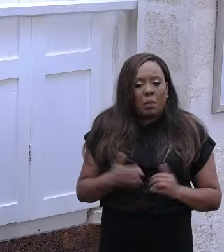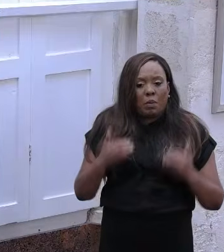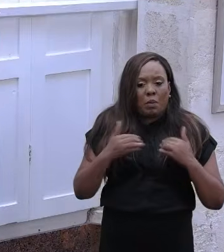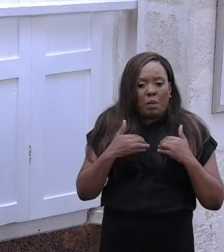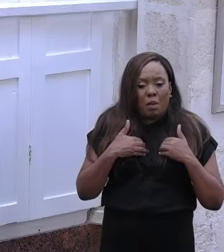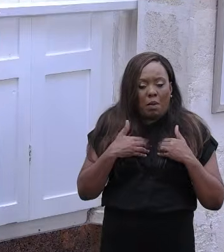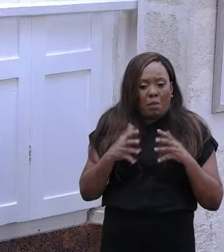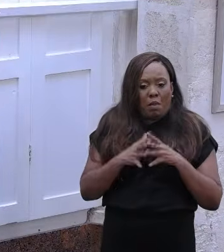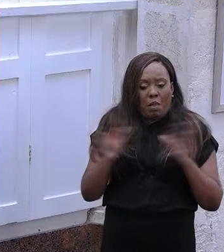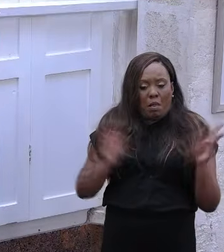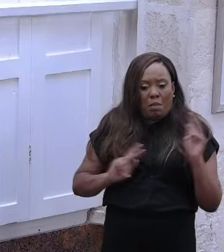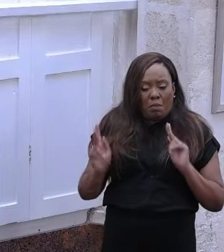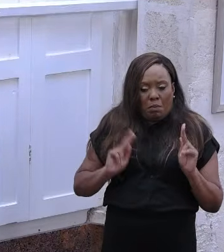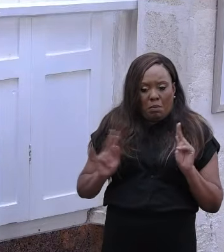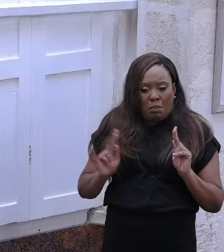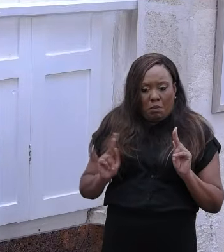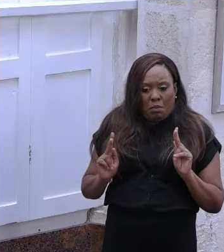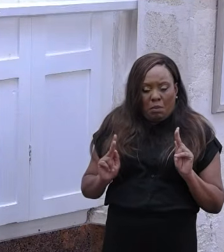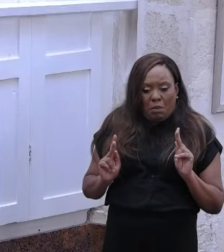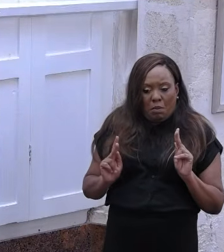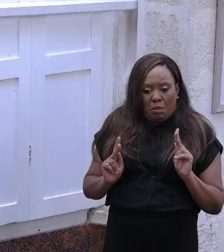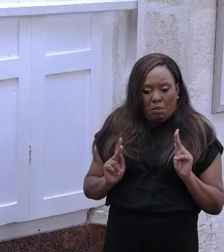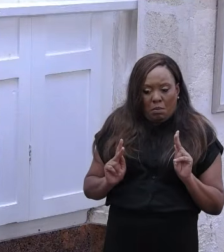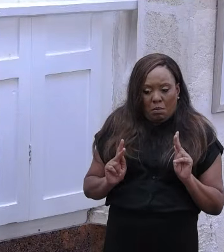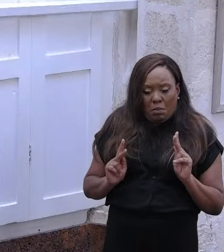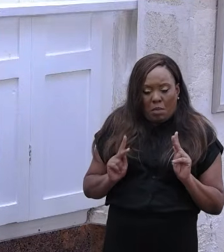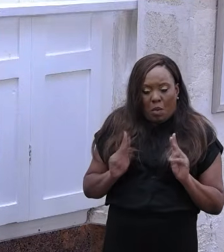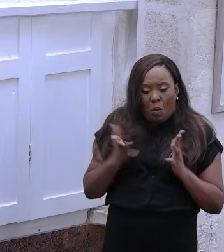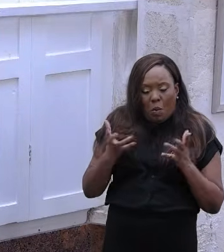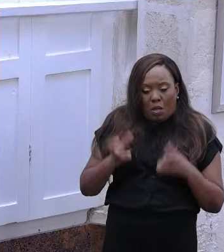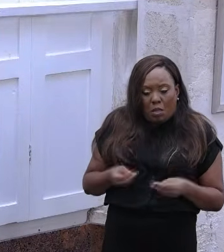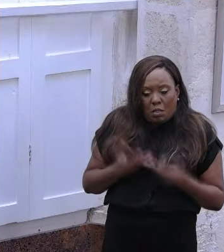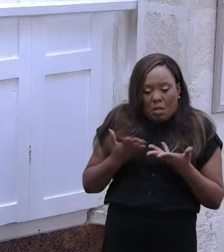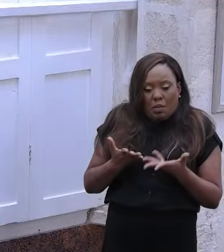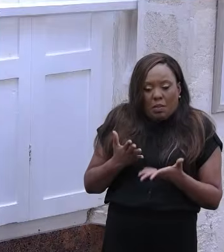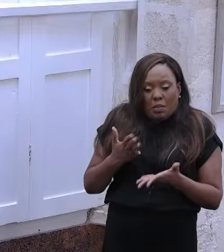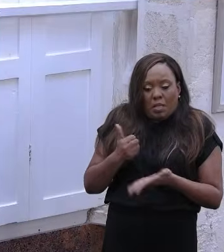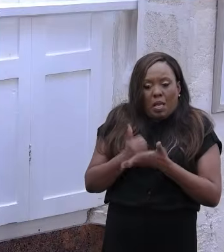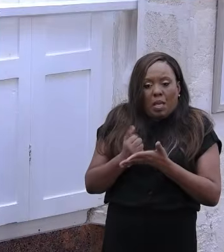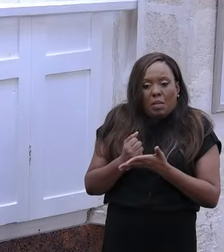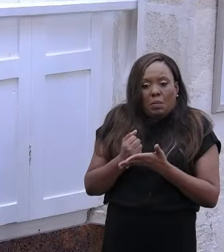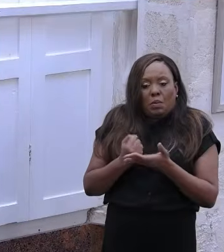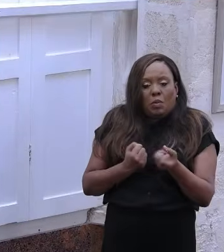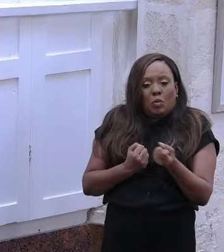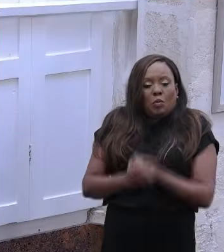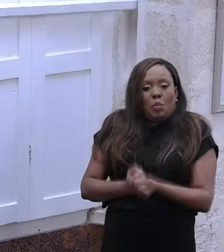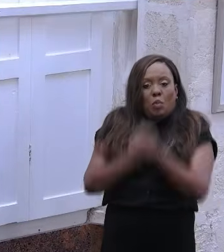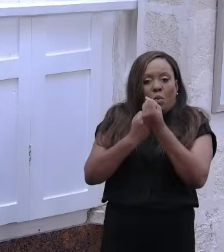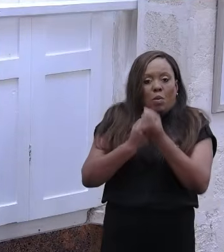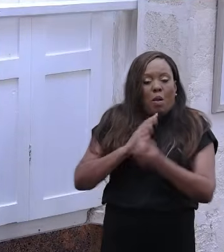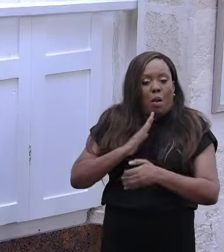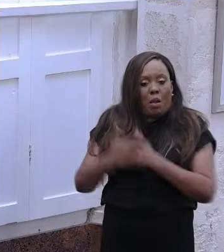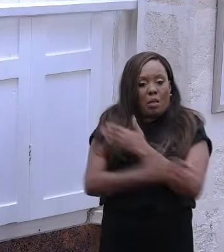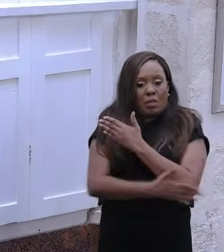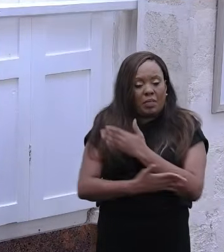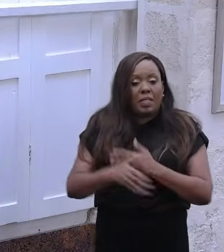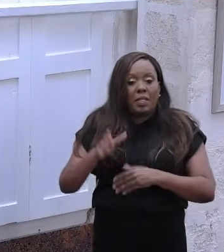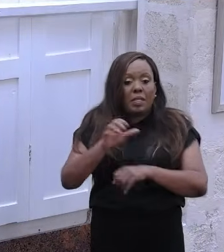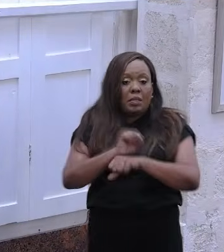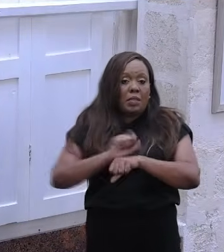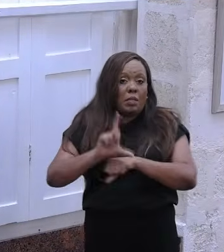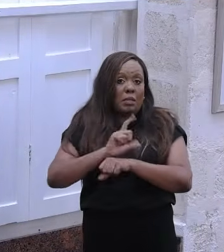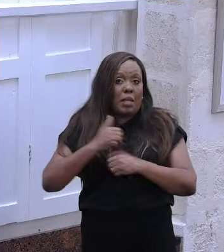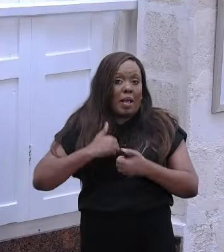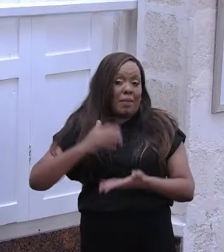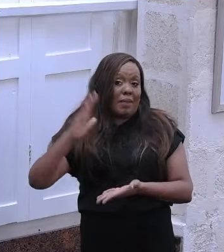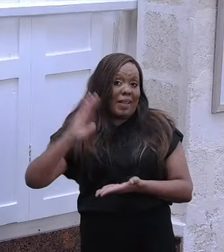airport. St. Lucia has less. So it's going to cost more per person to meet the government